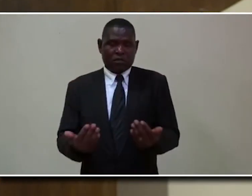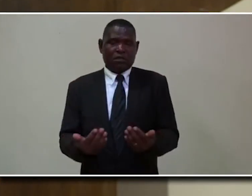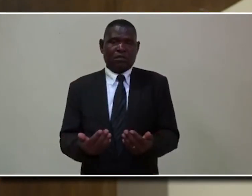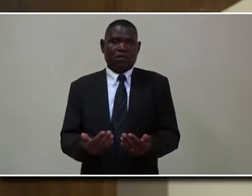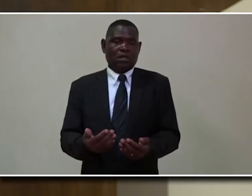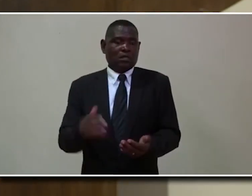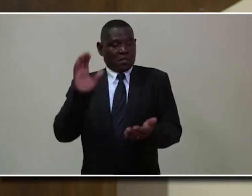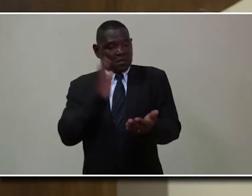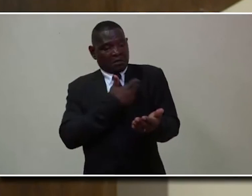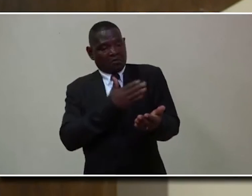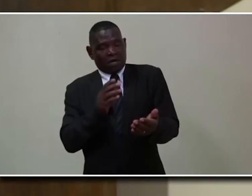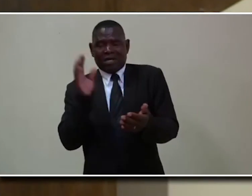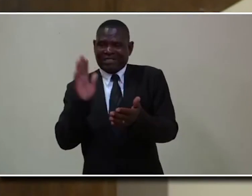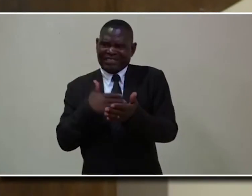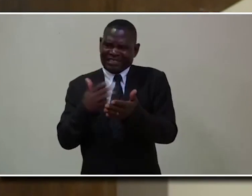choir sings,